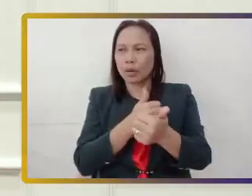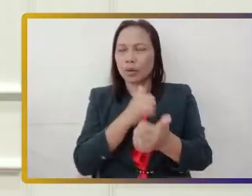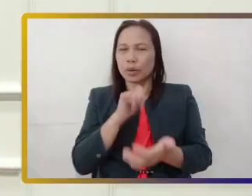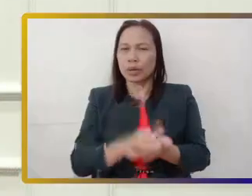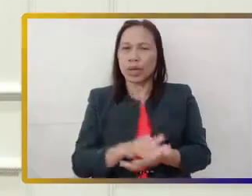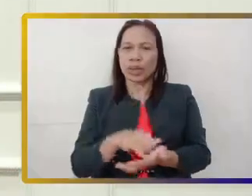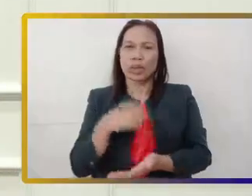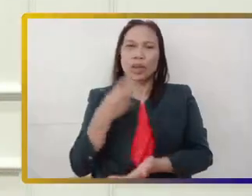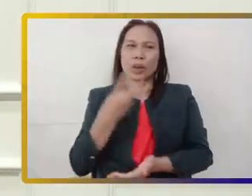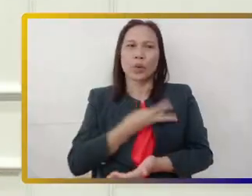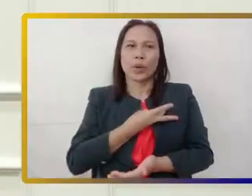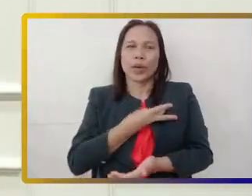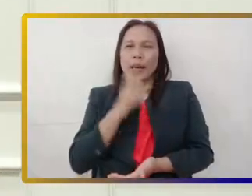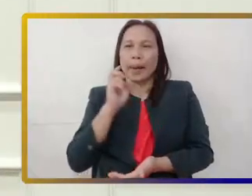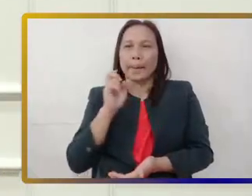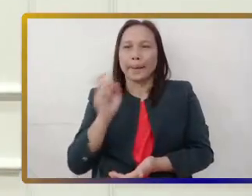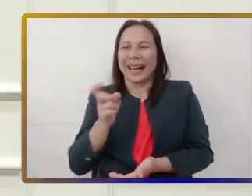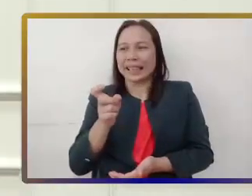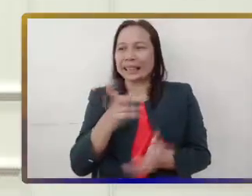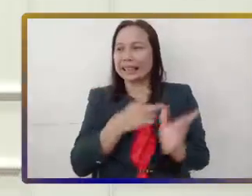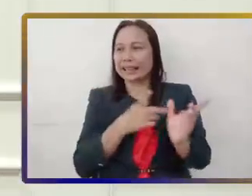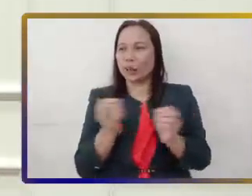traditionrtiity all